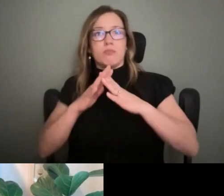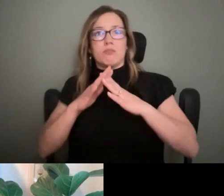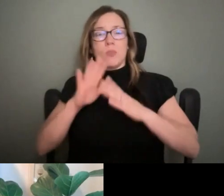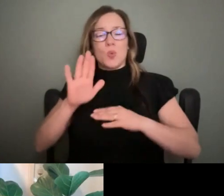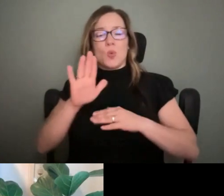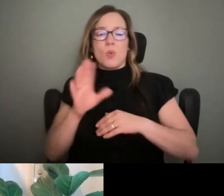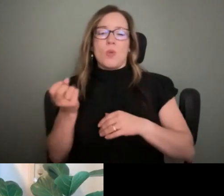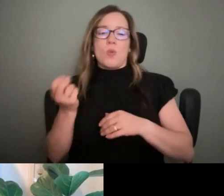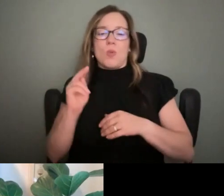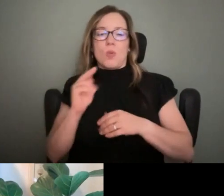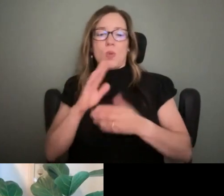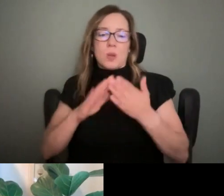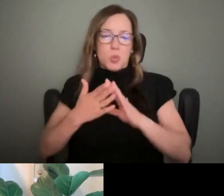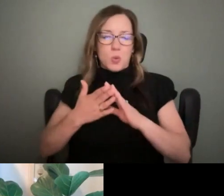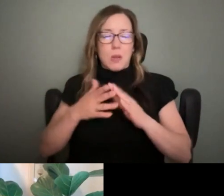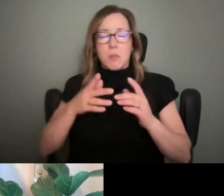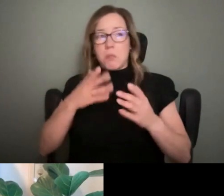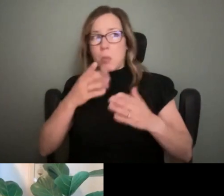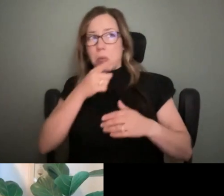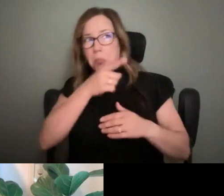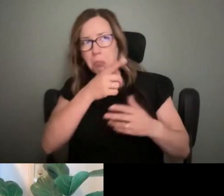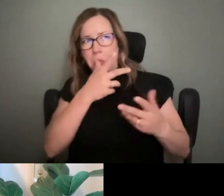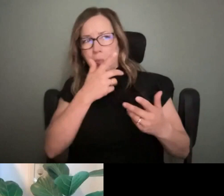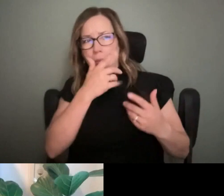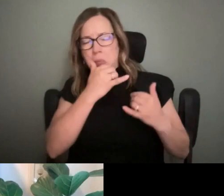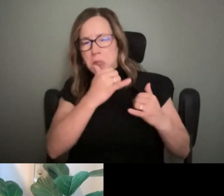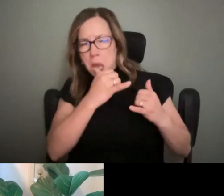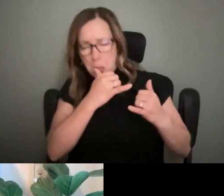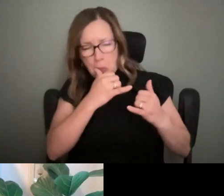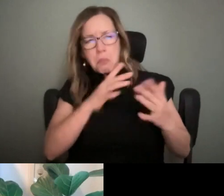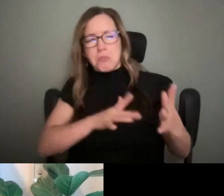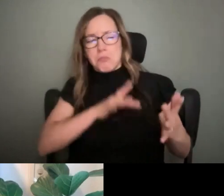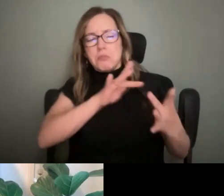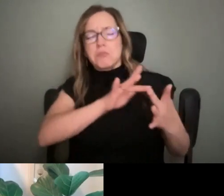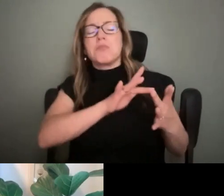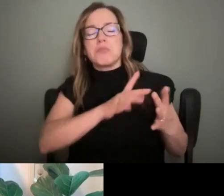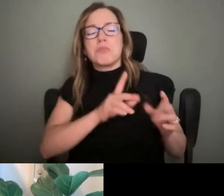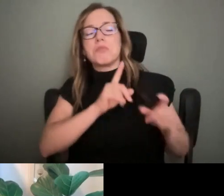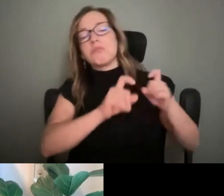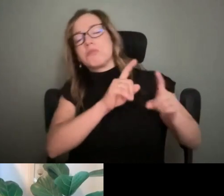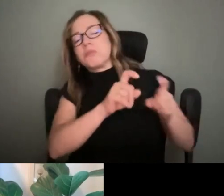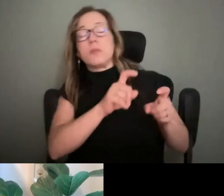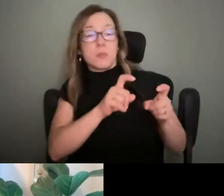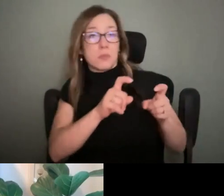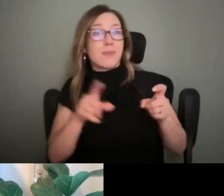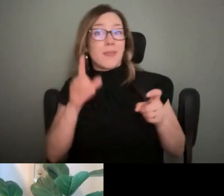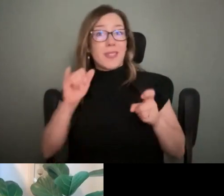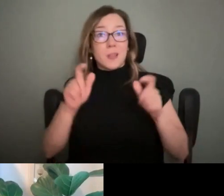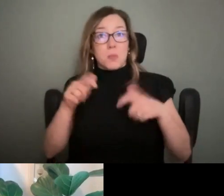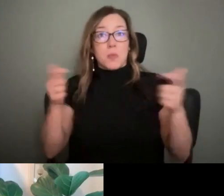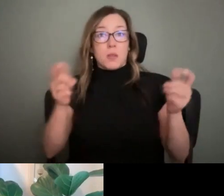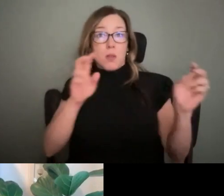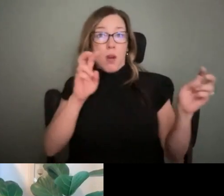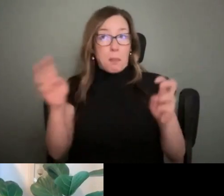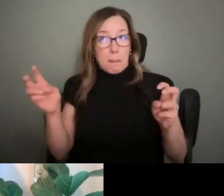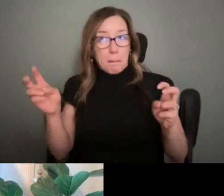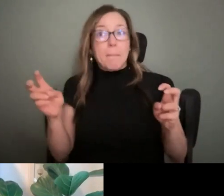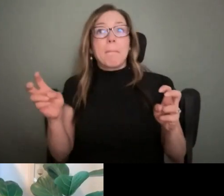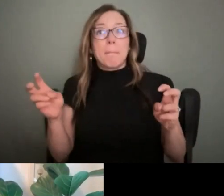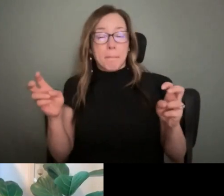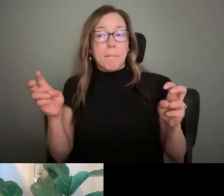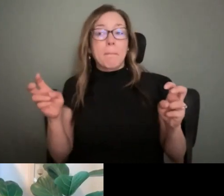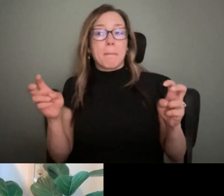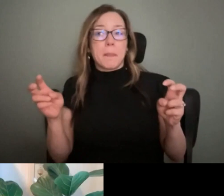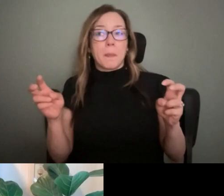out to folks who may have shared interests. I know that that's a huge topic, and really